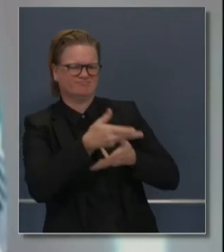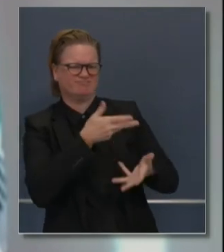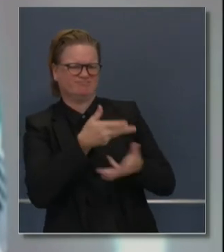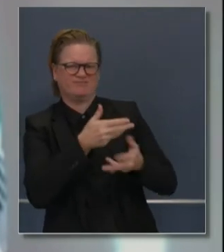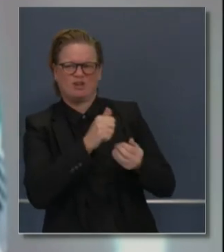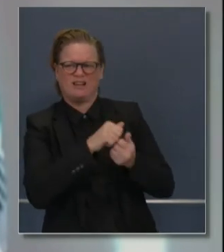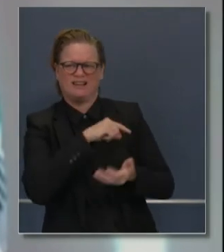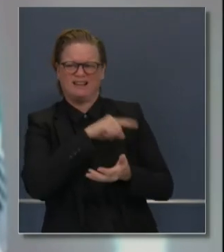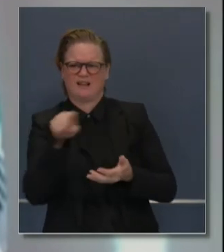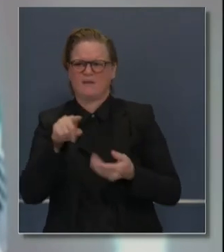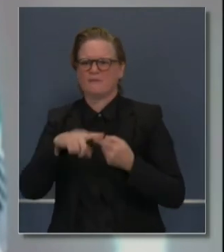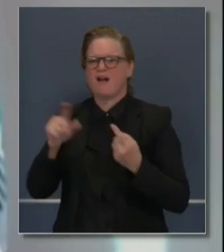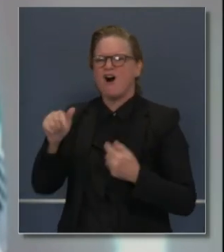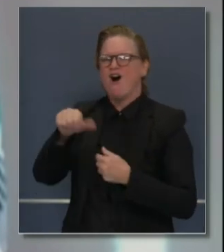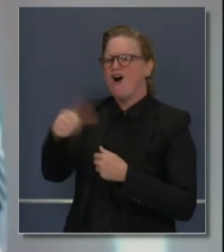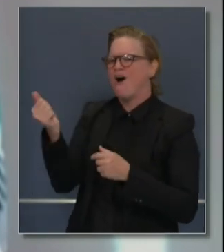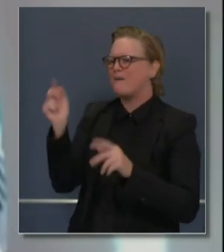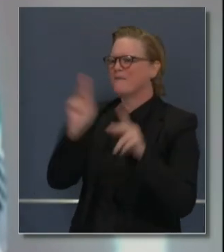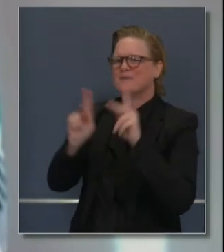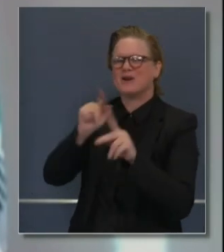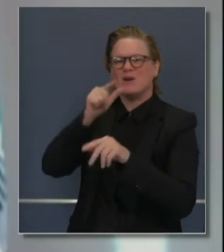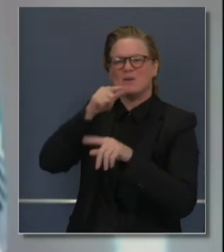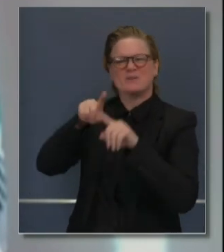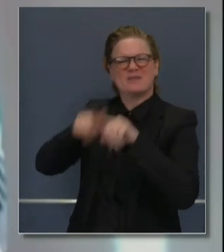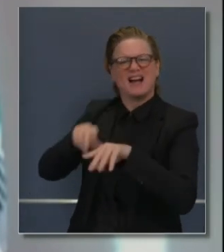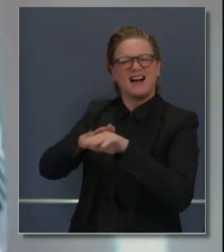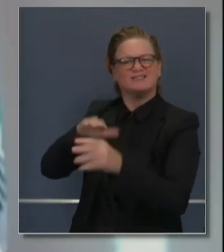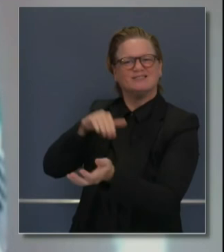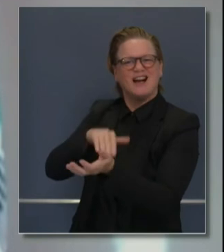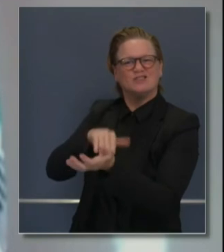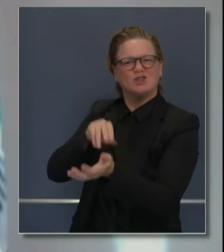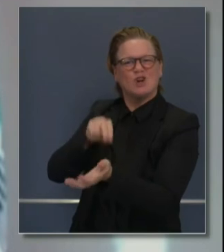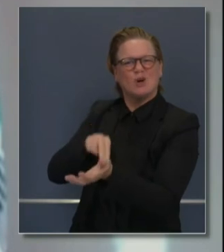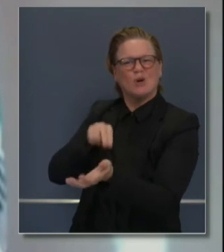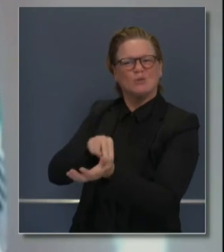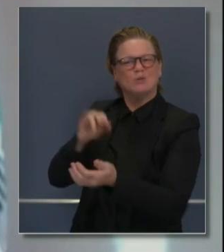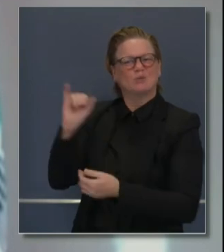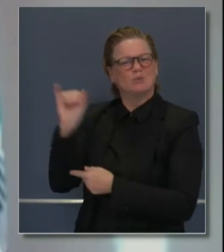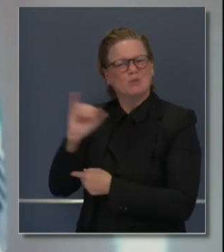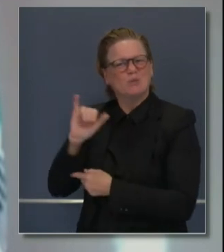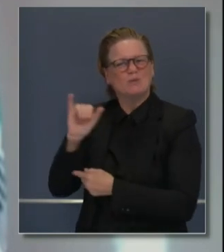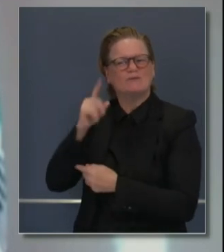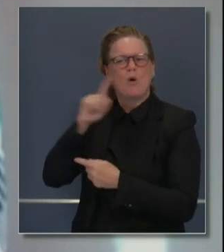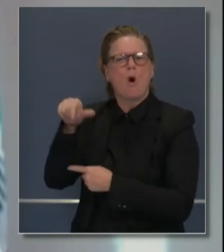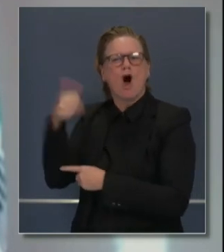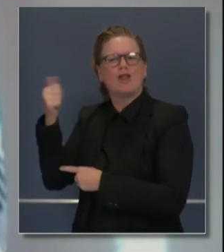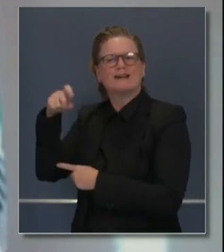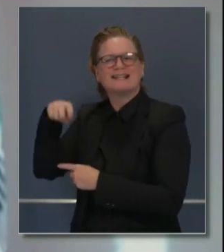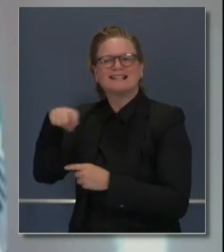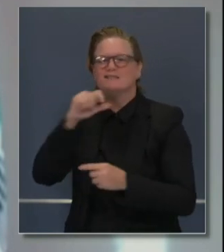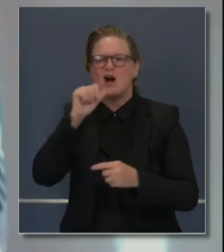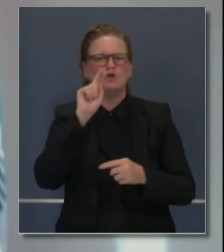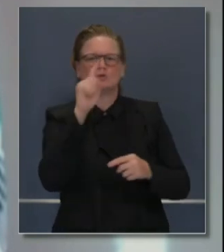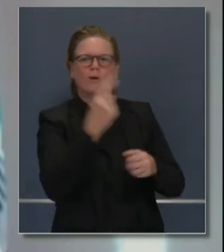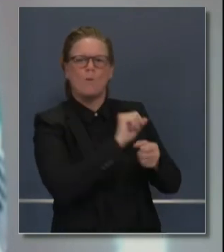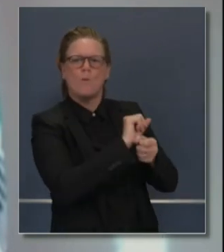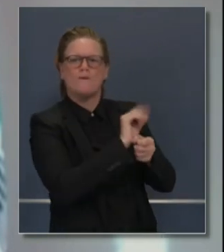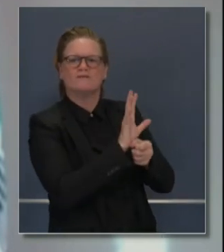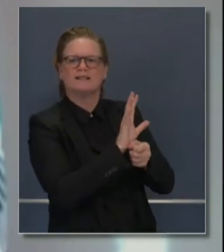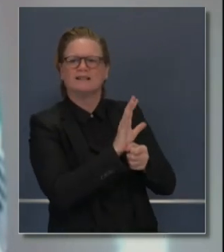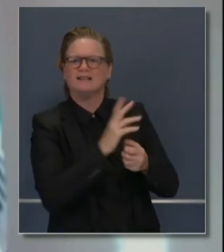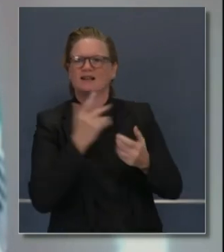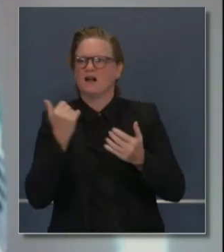that staffing. So we'll be making some important announcements in this space, posting some additional guidance